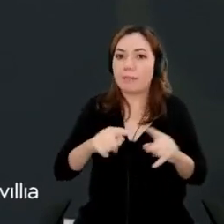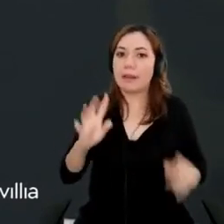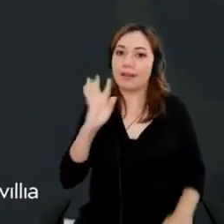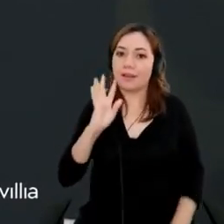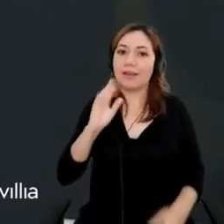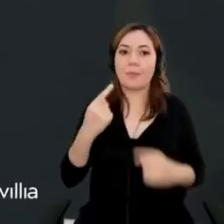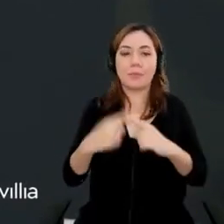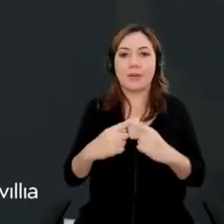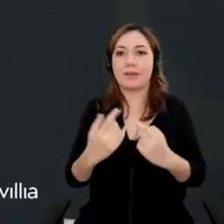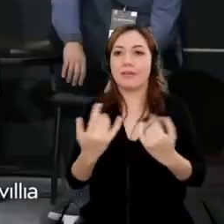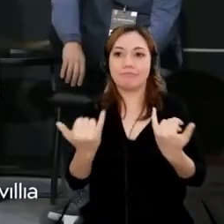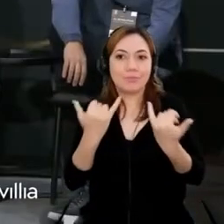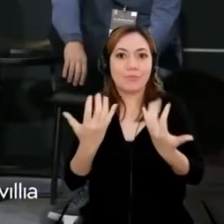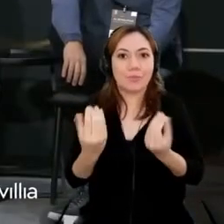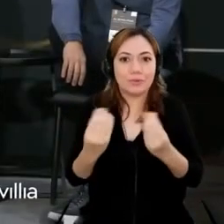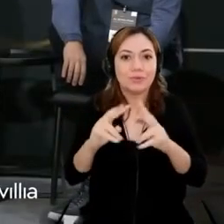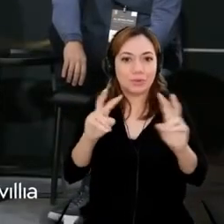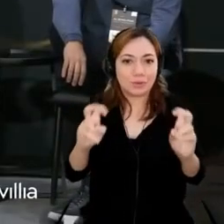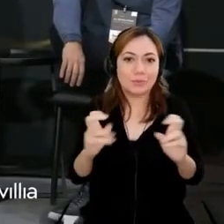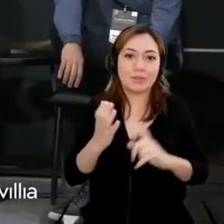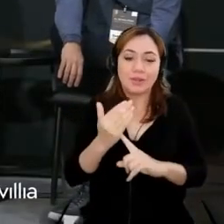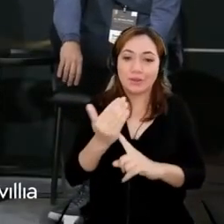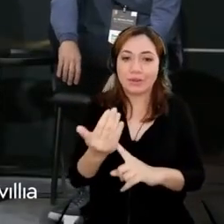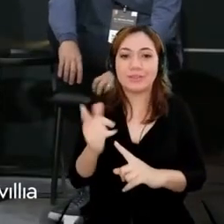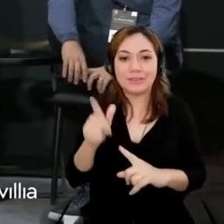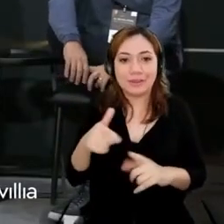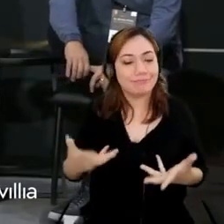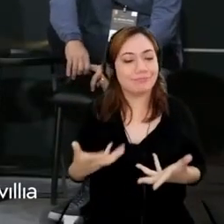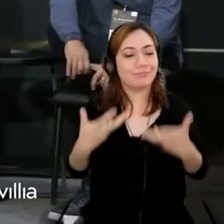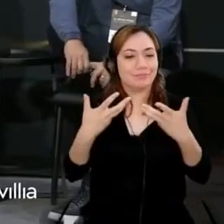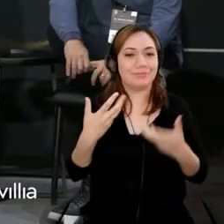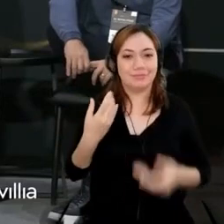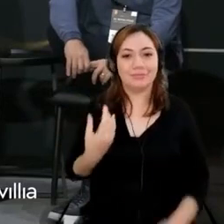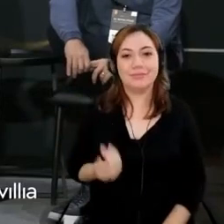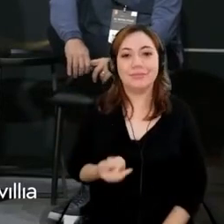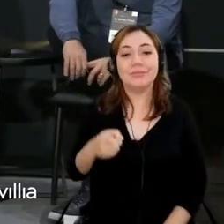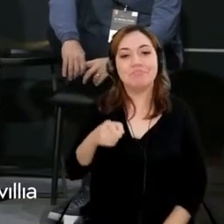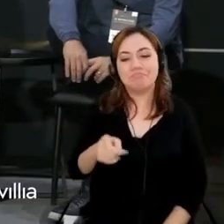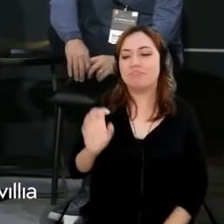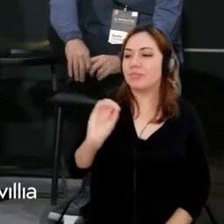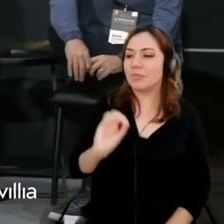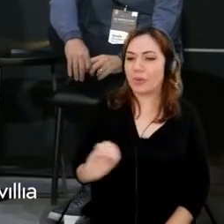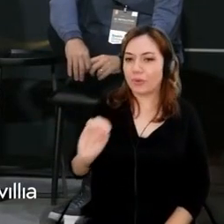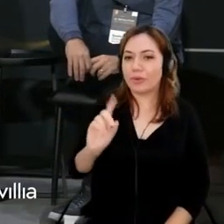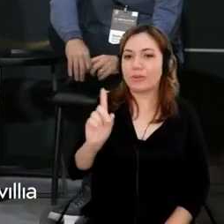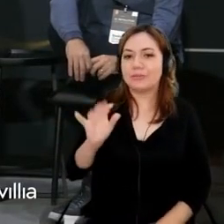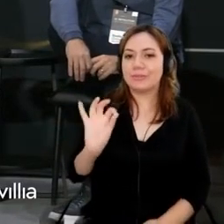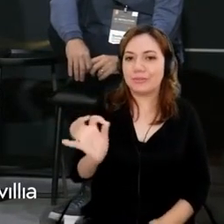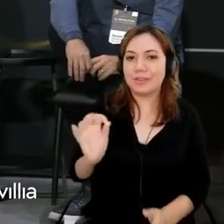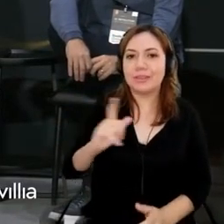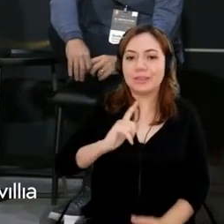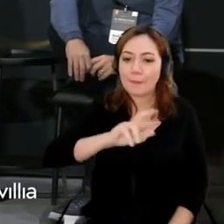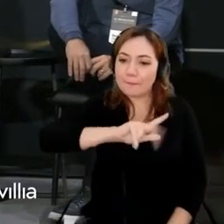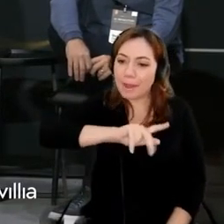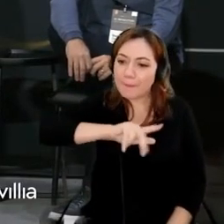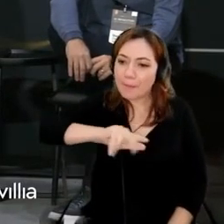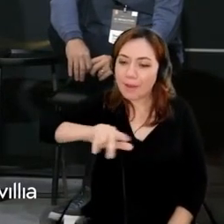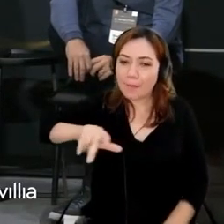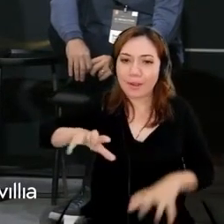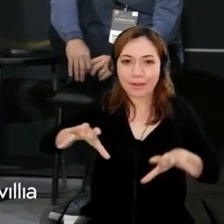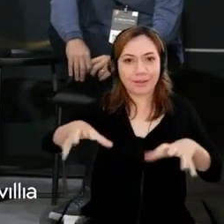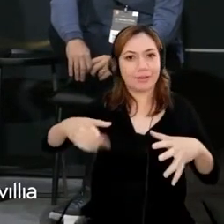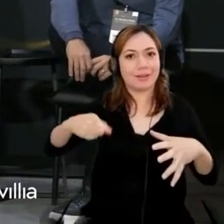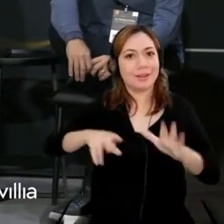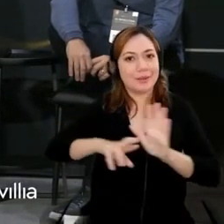life. Wonderful. Thank you all for being here. We truly have a global representation in the room. I know we've got on the panel